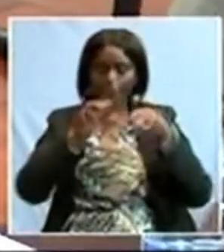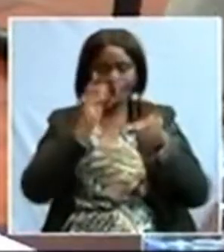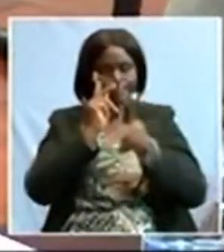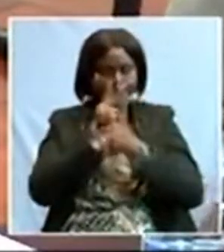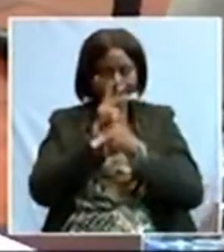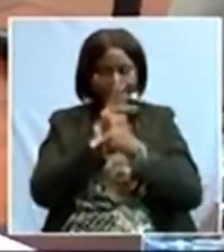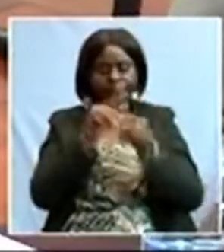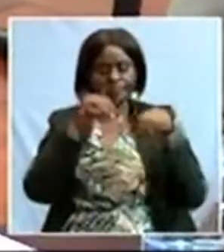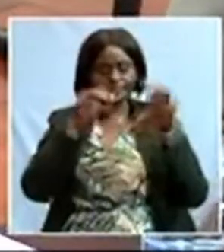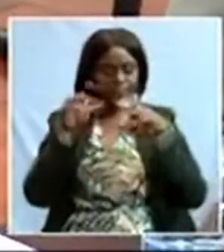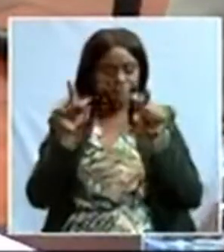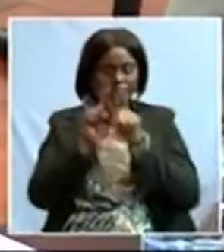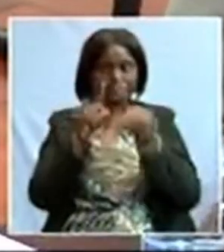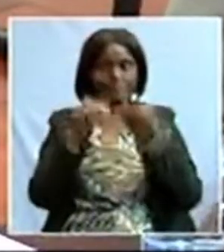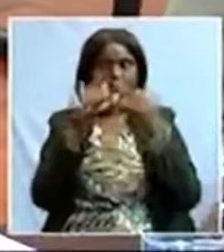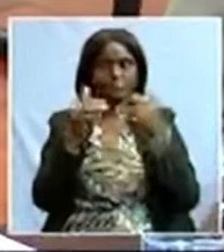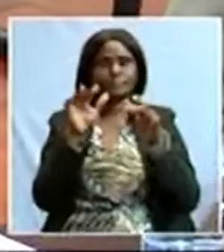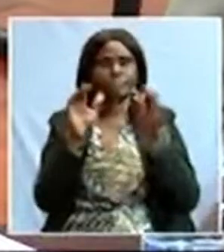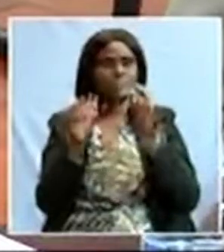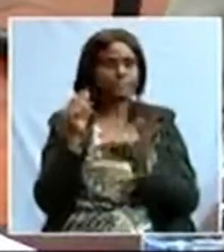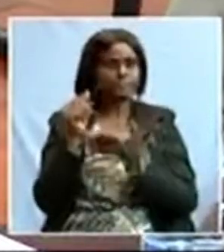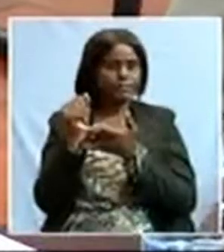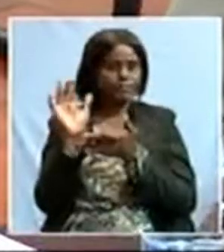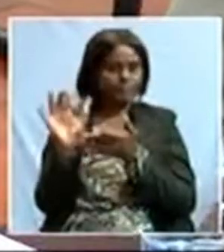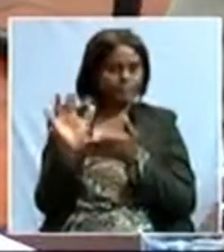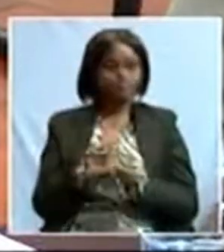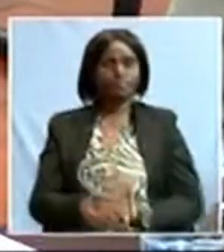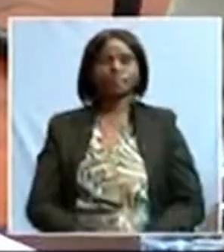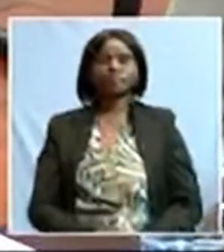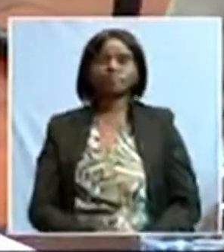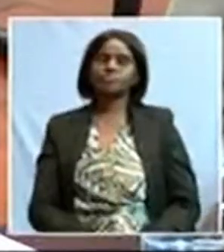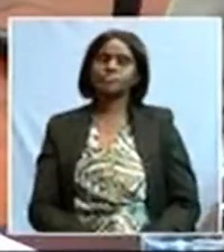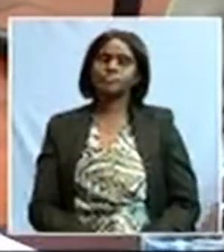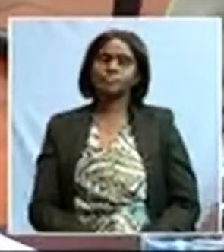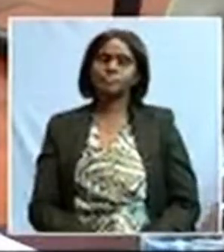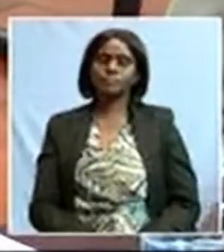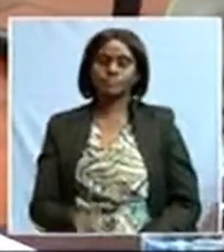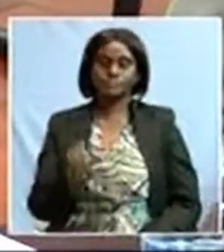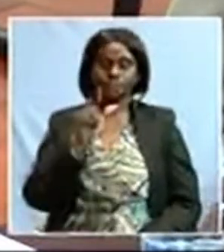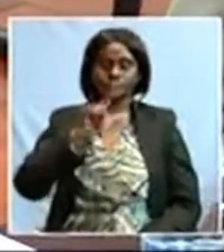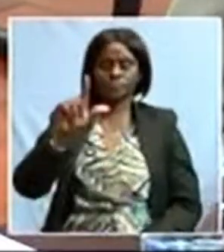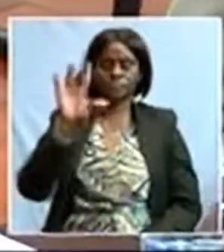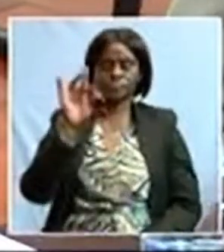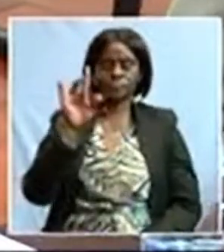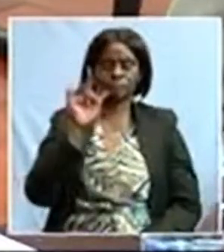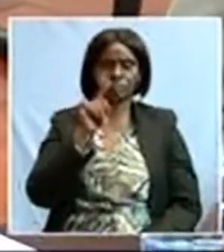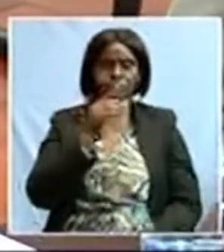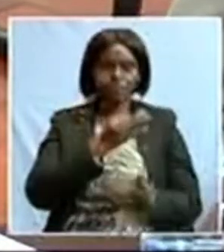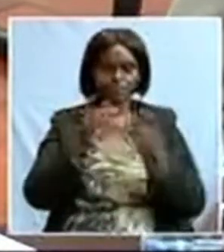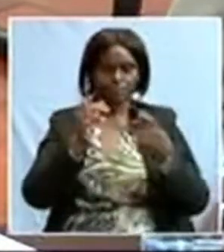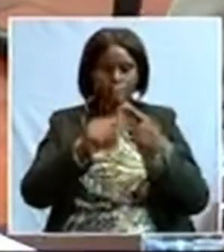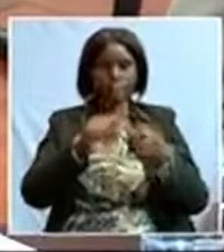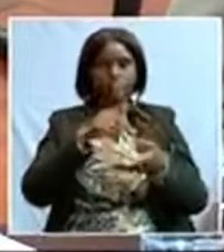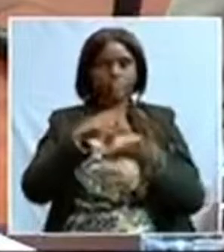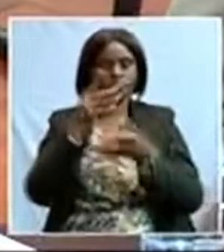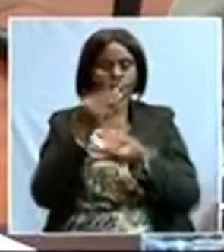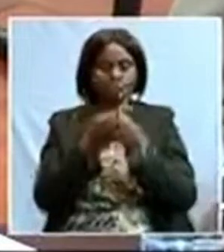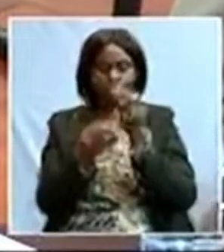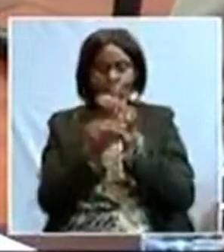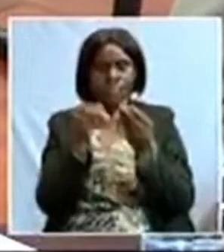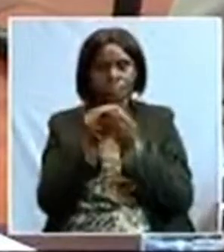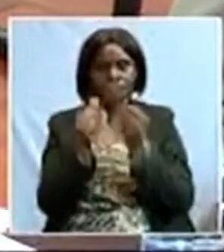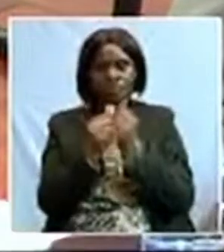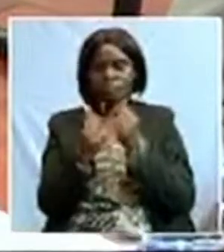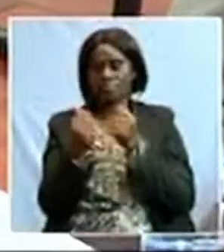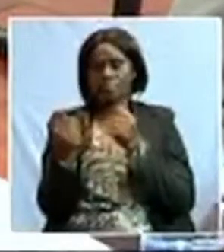of street lights and provide a budget line. Appendix 28. Failure to settle statutory and